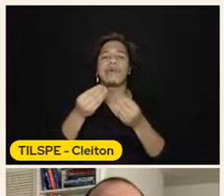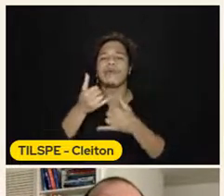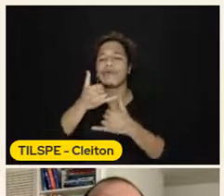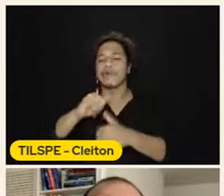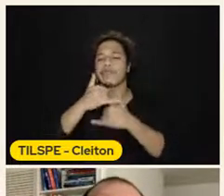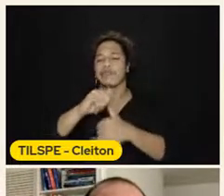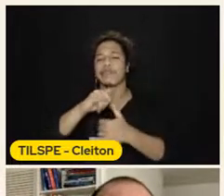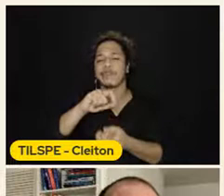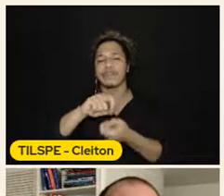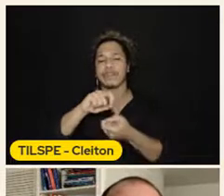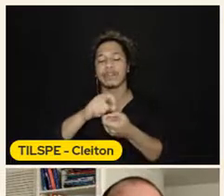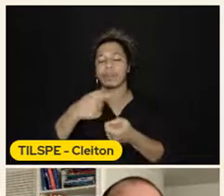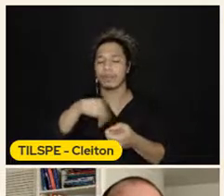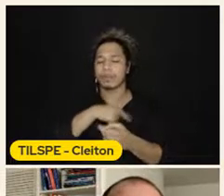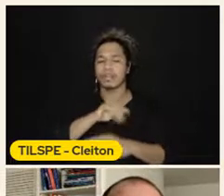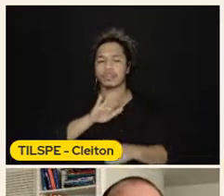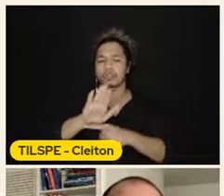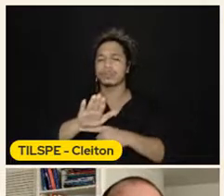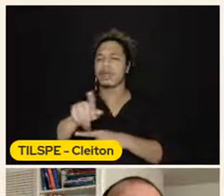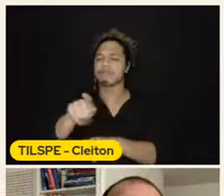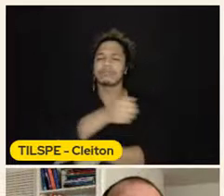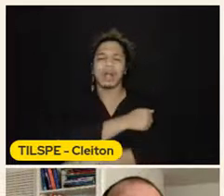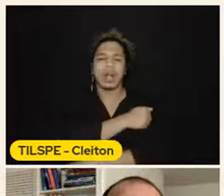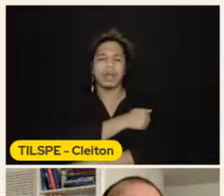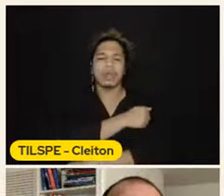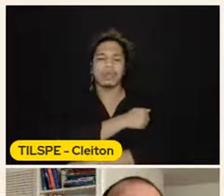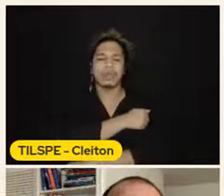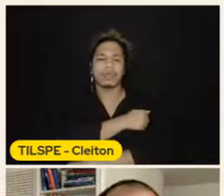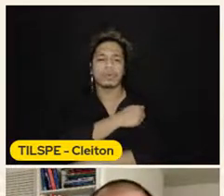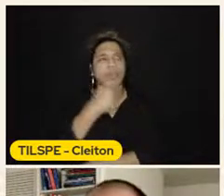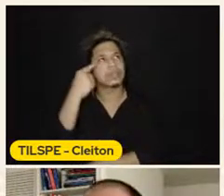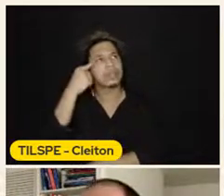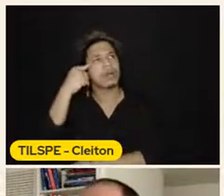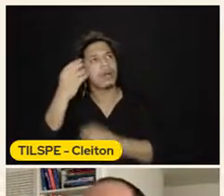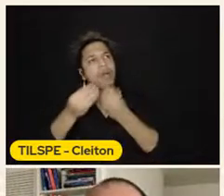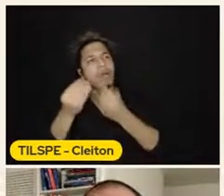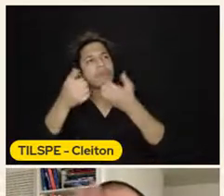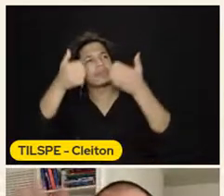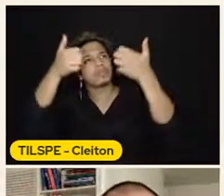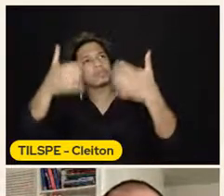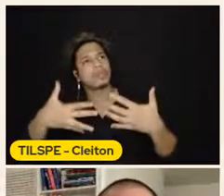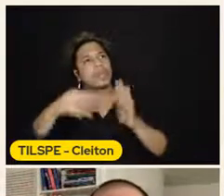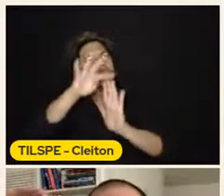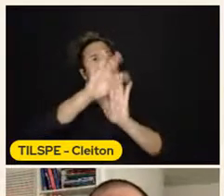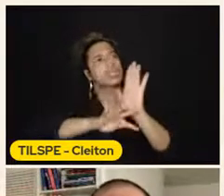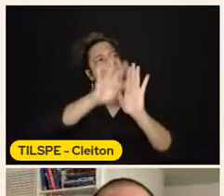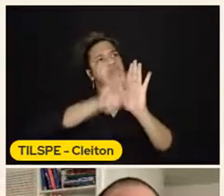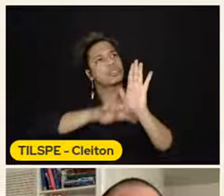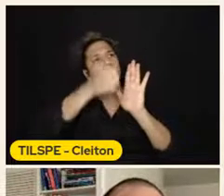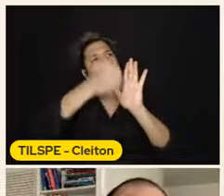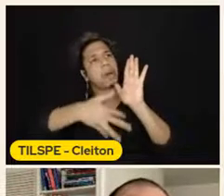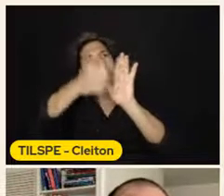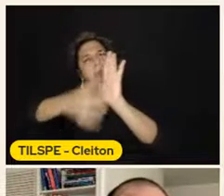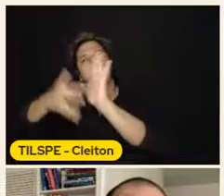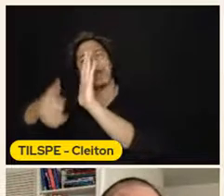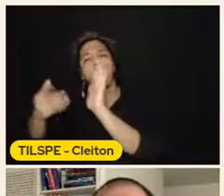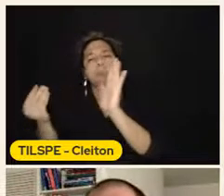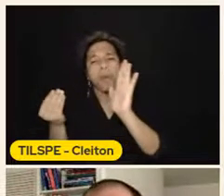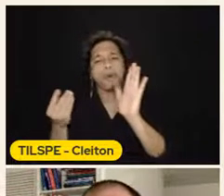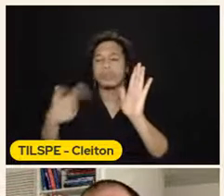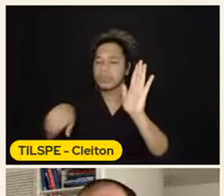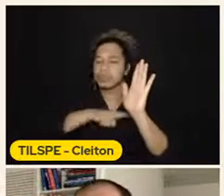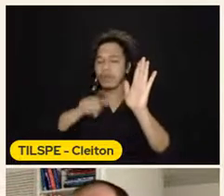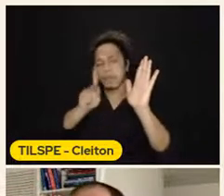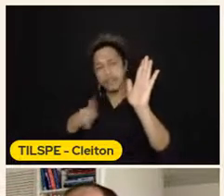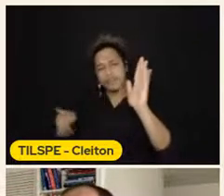them construct these explanation texts. This cycle, first I did this, then I did that,